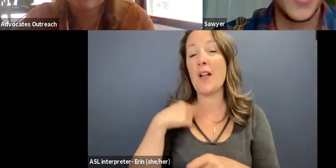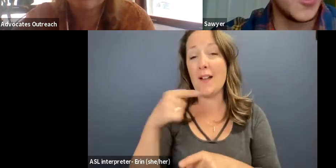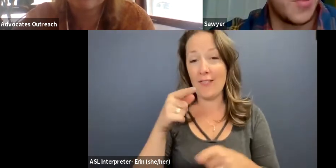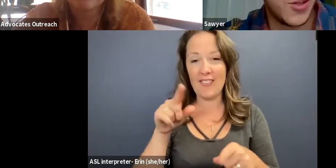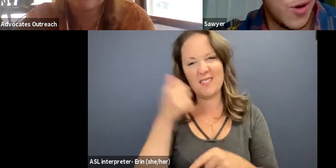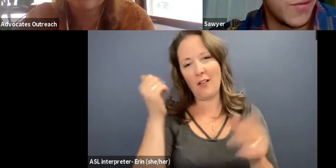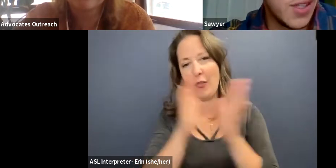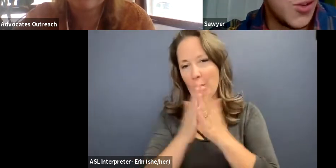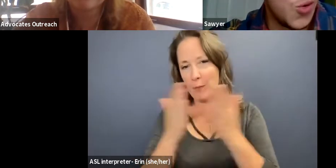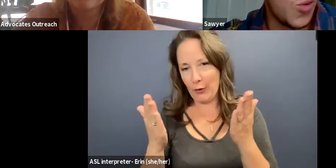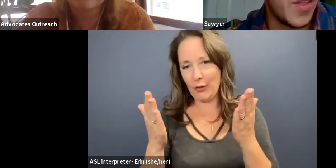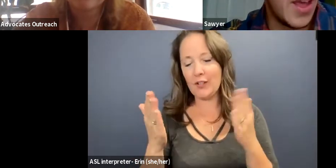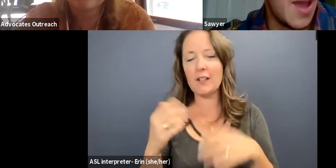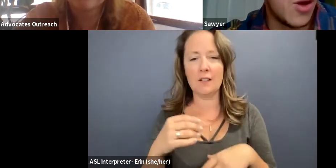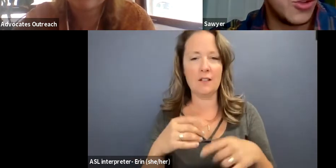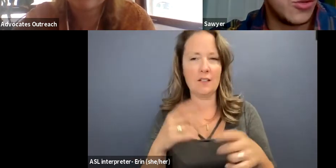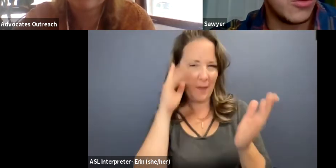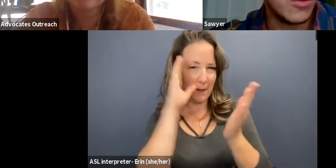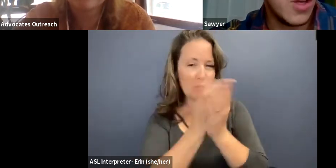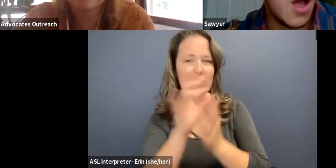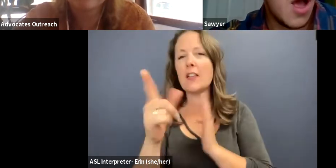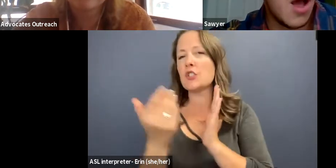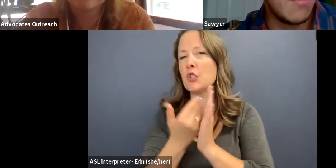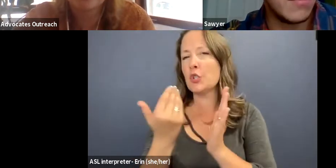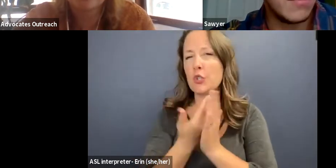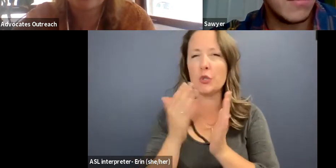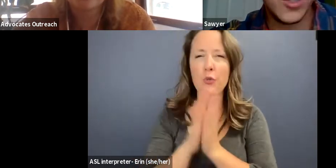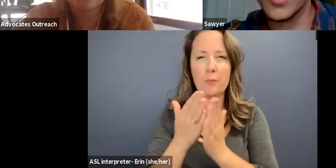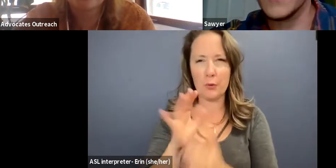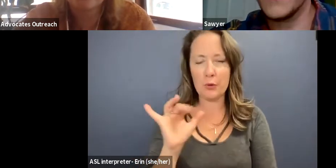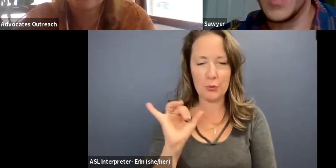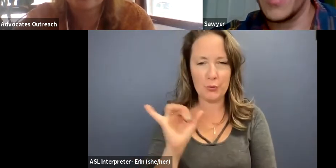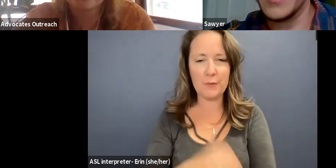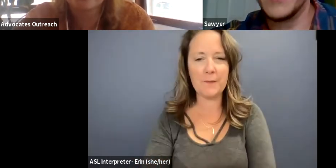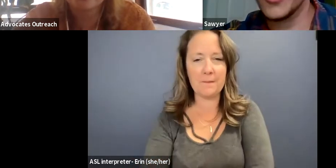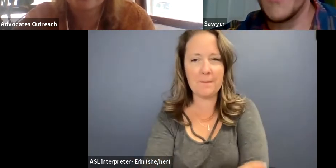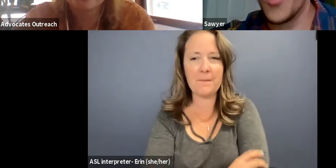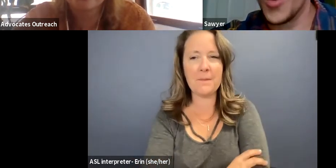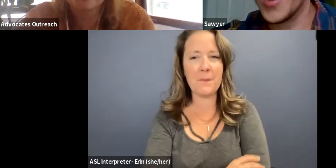to be naked, because like when we're getting clean or when we're,